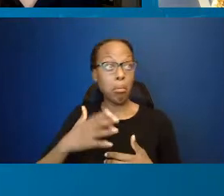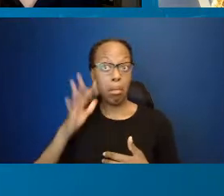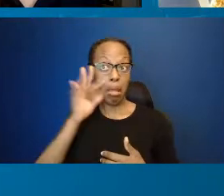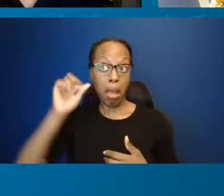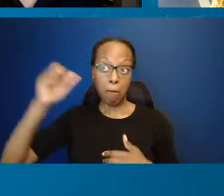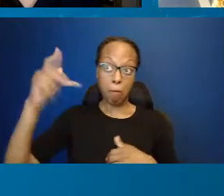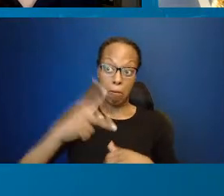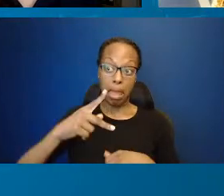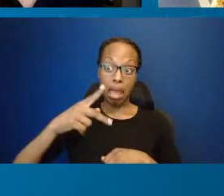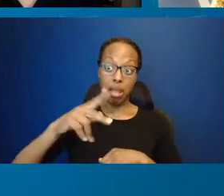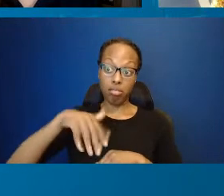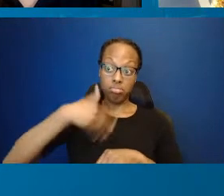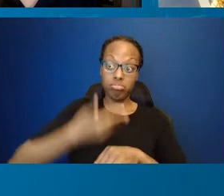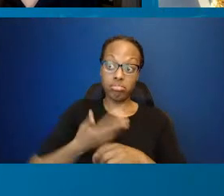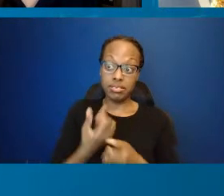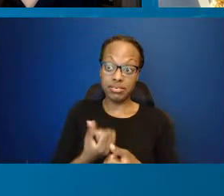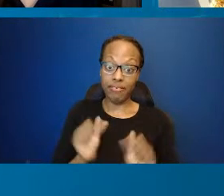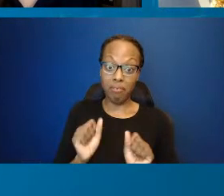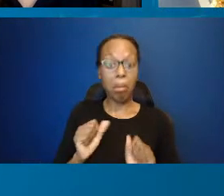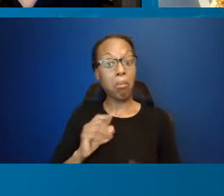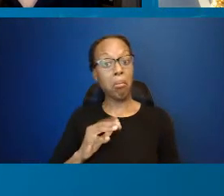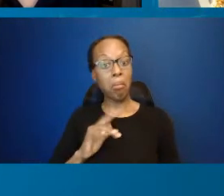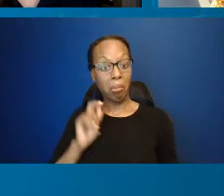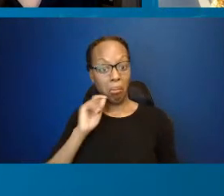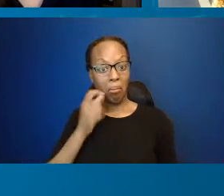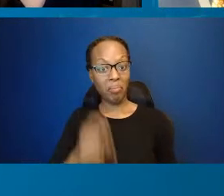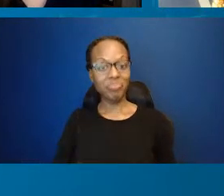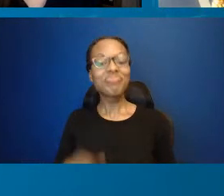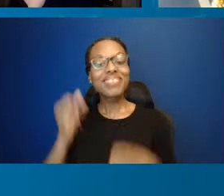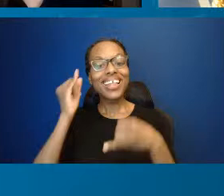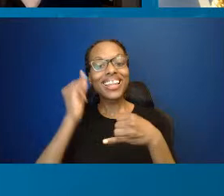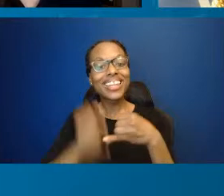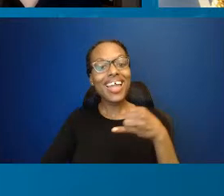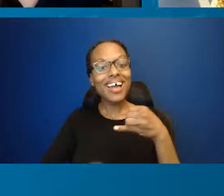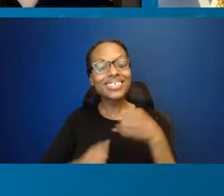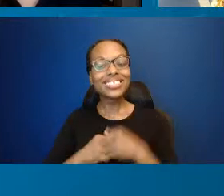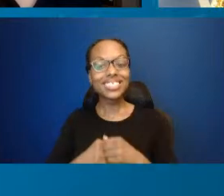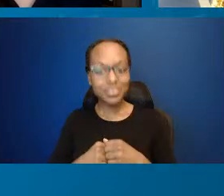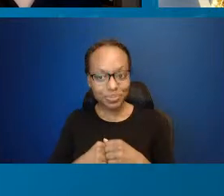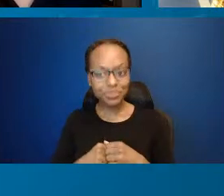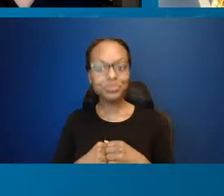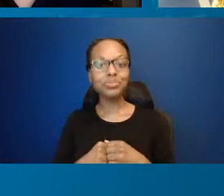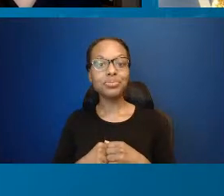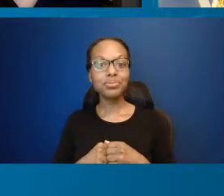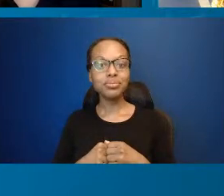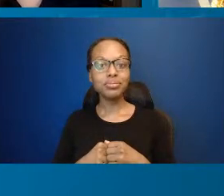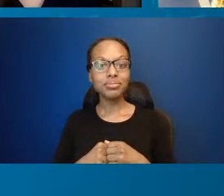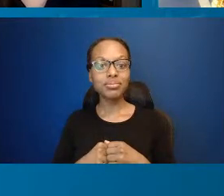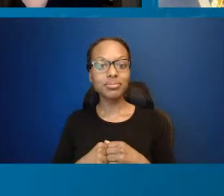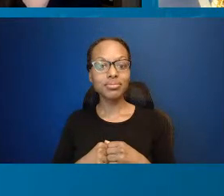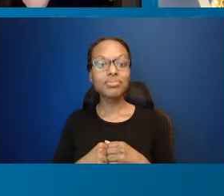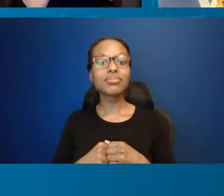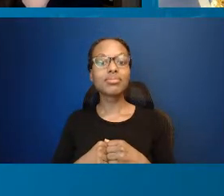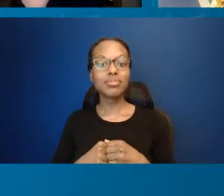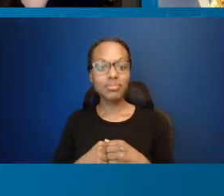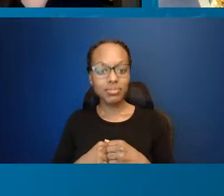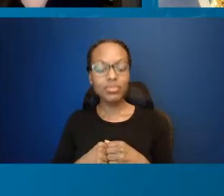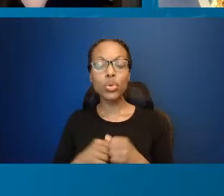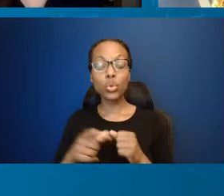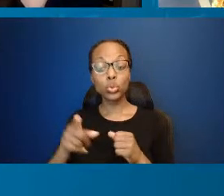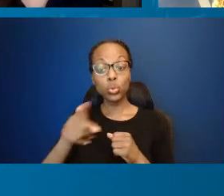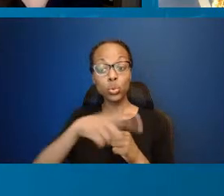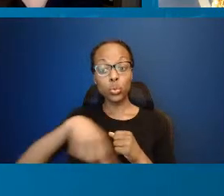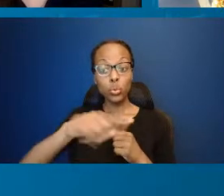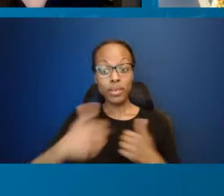me. That's awesome. All right. And last question for you all. What advice would you give our youth who are interested